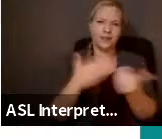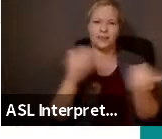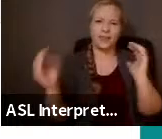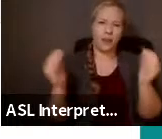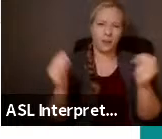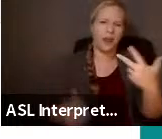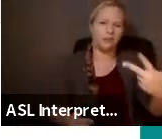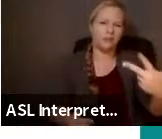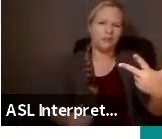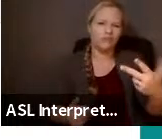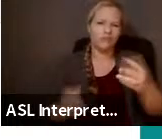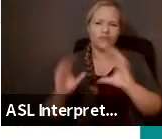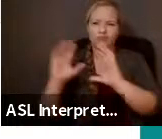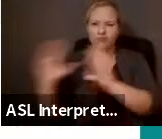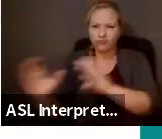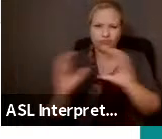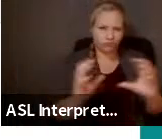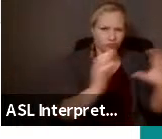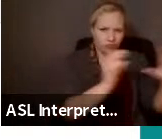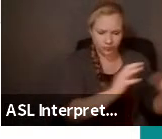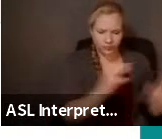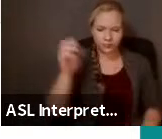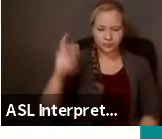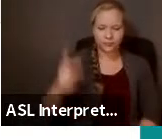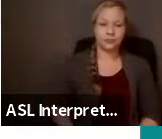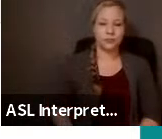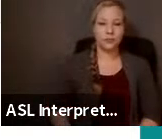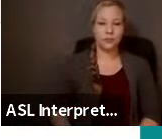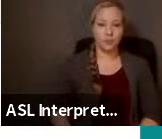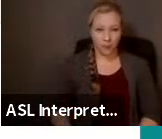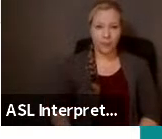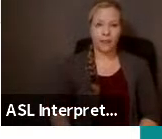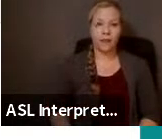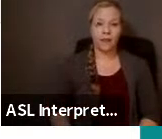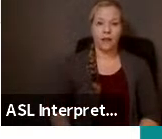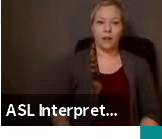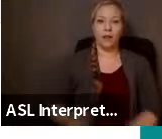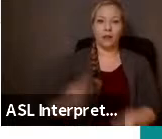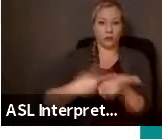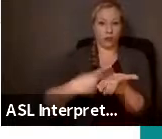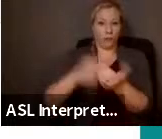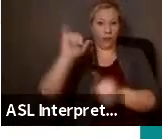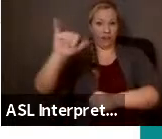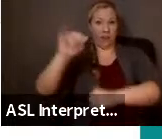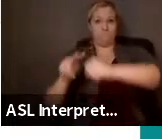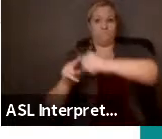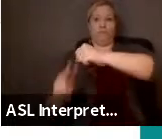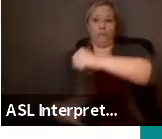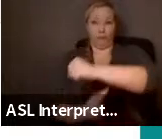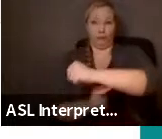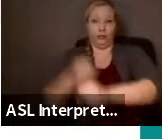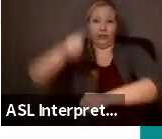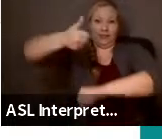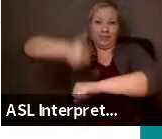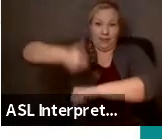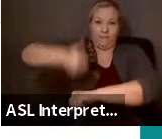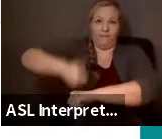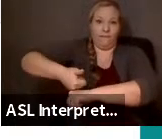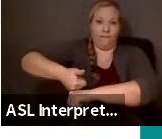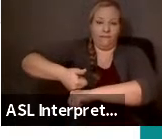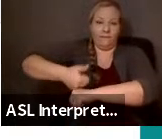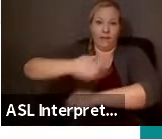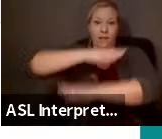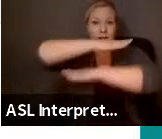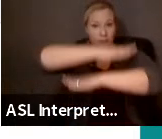Okay, so for the bridge itself, there are a couple of different